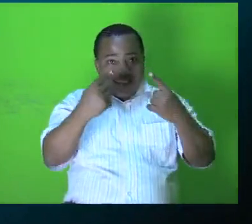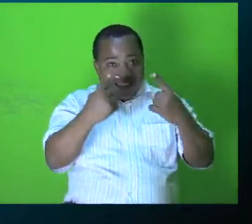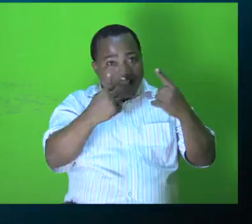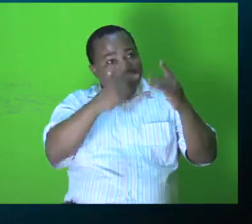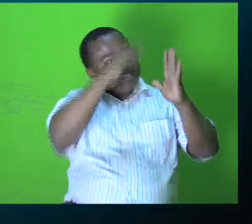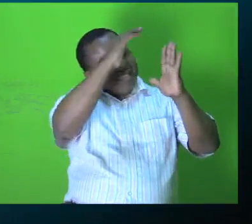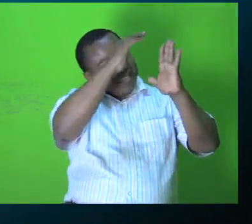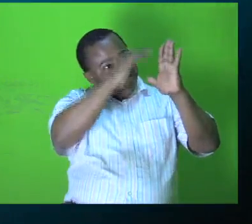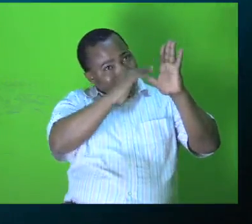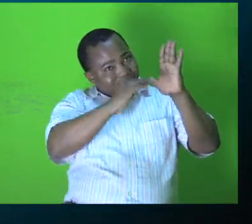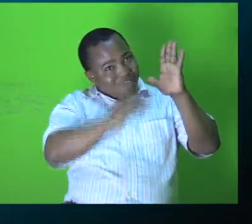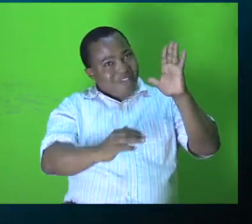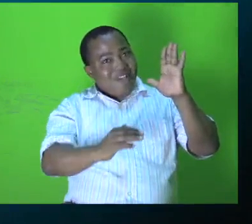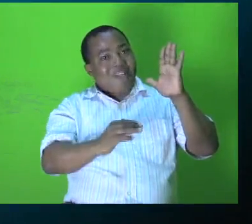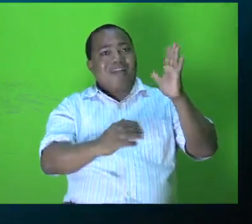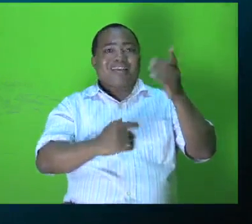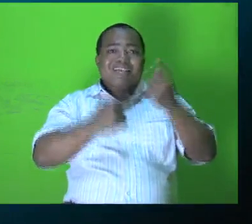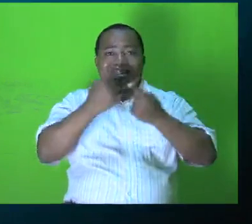following diagram.